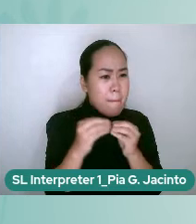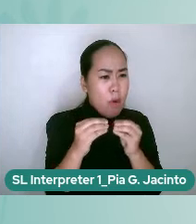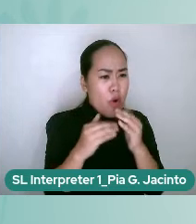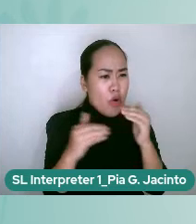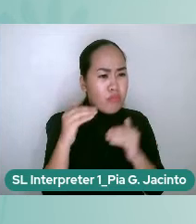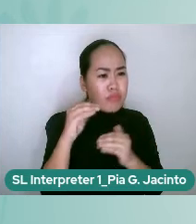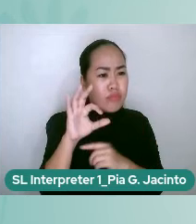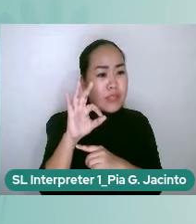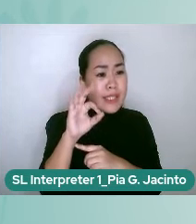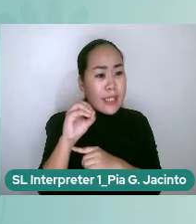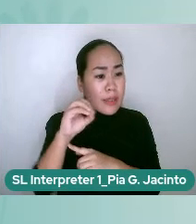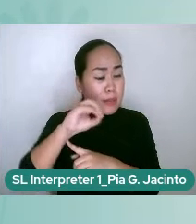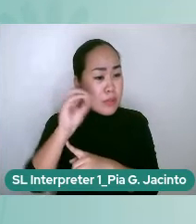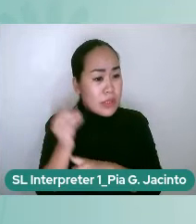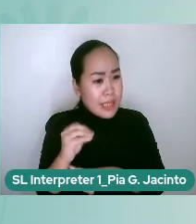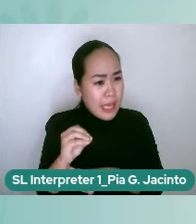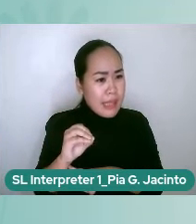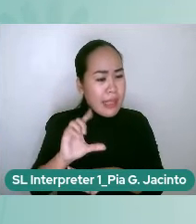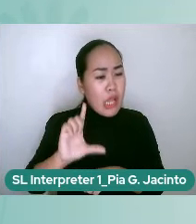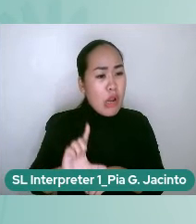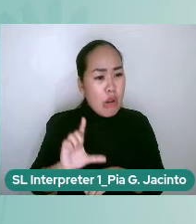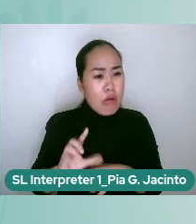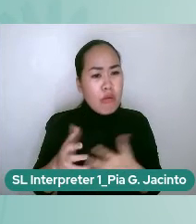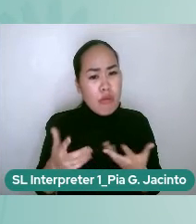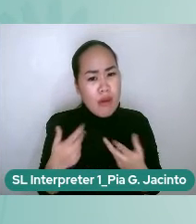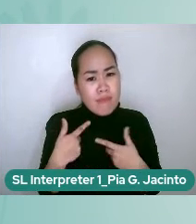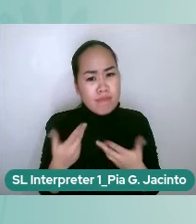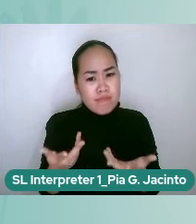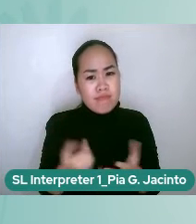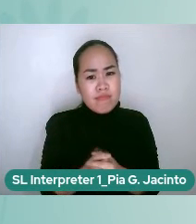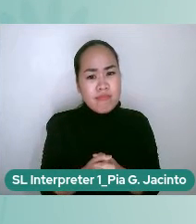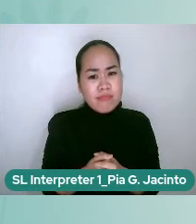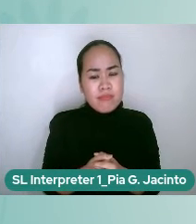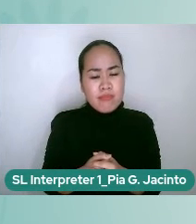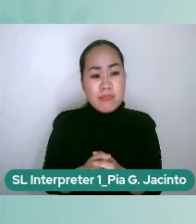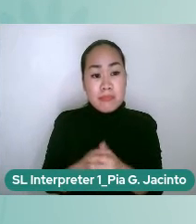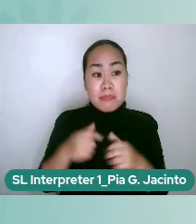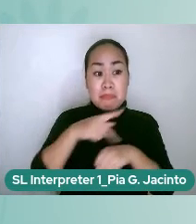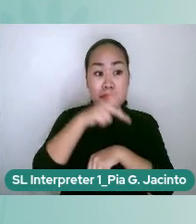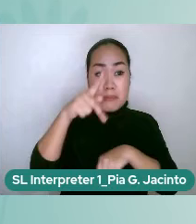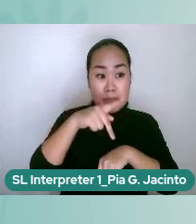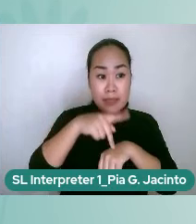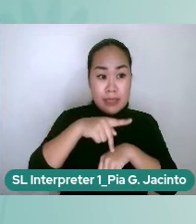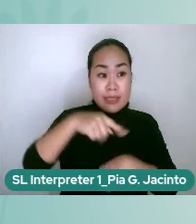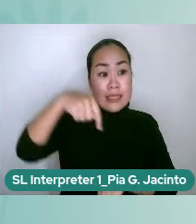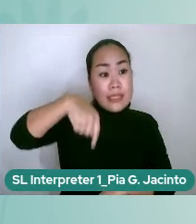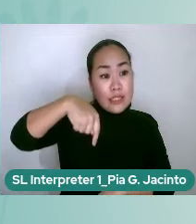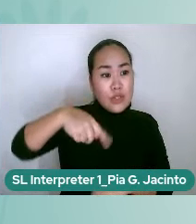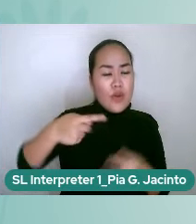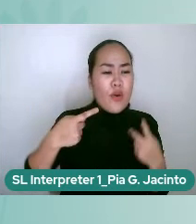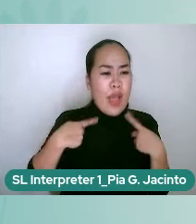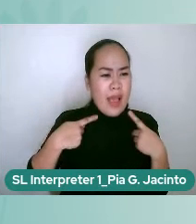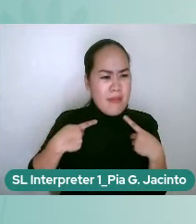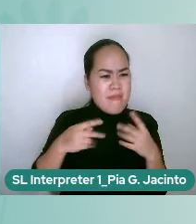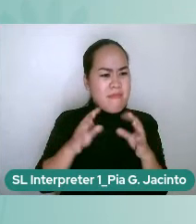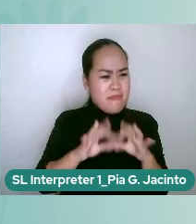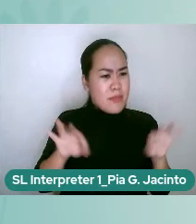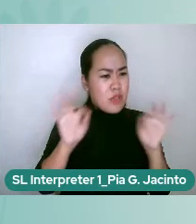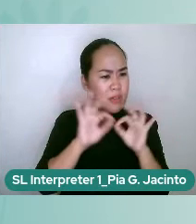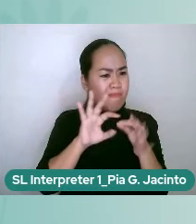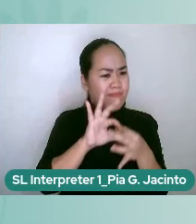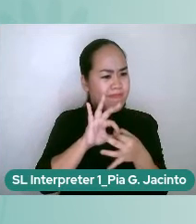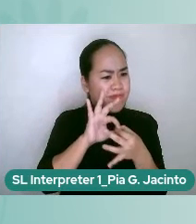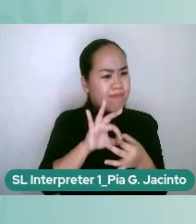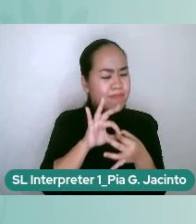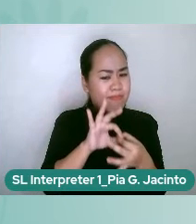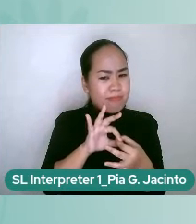burden are in low and middle income economies. In the Philippines, there's also a significant burden. Rated